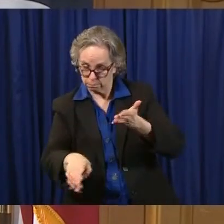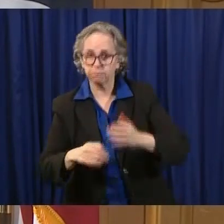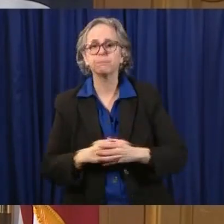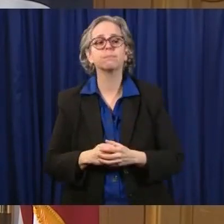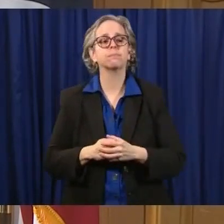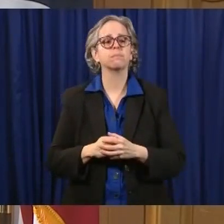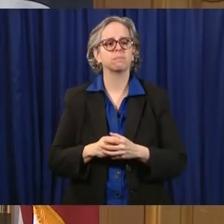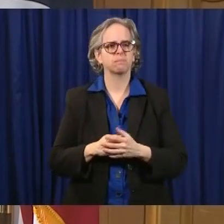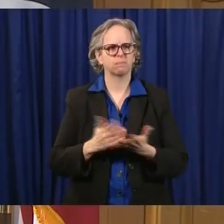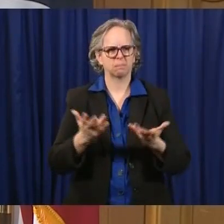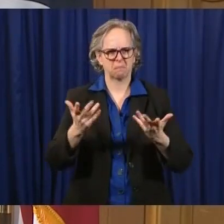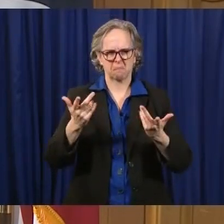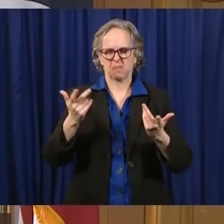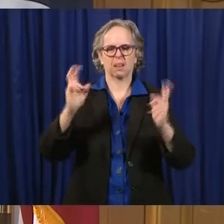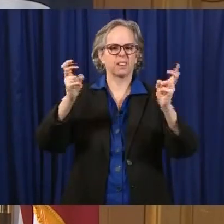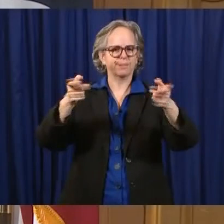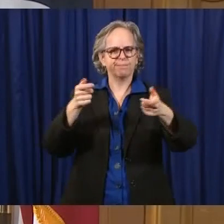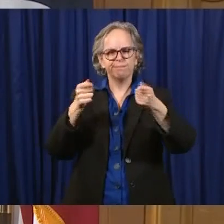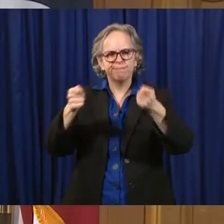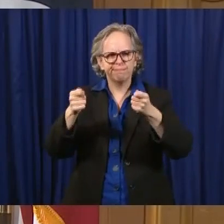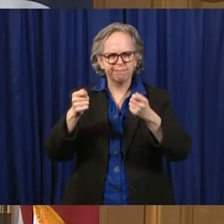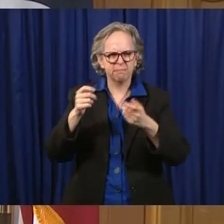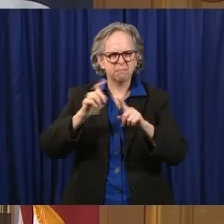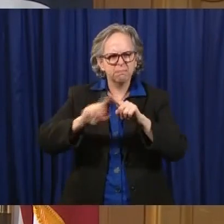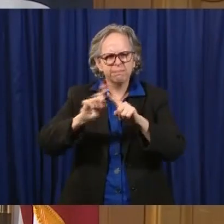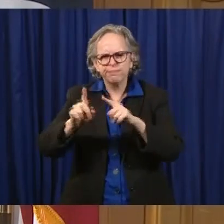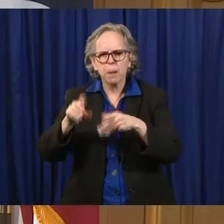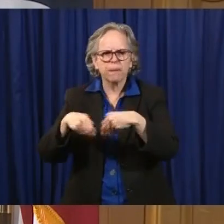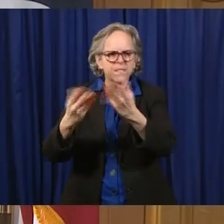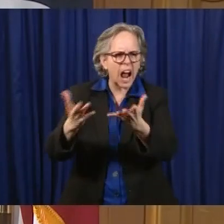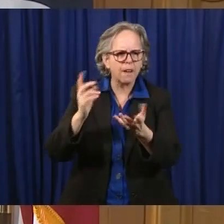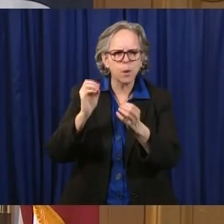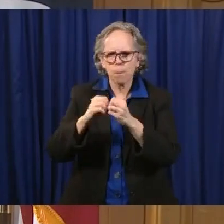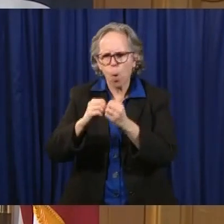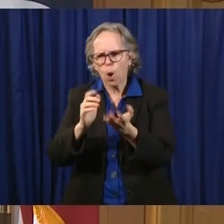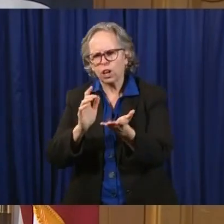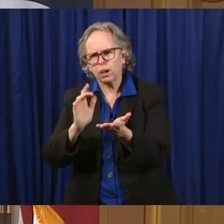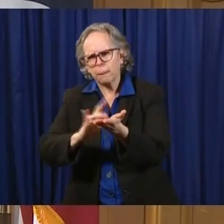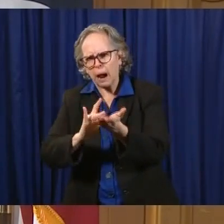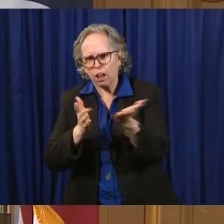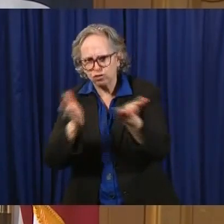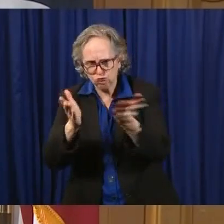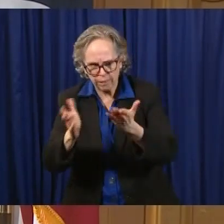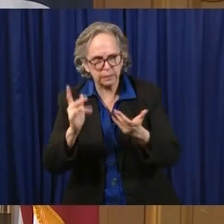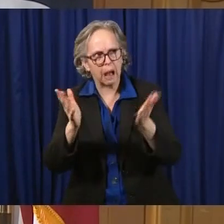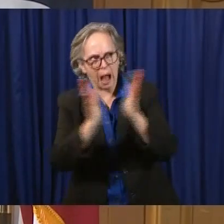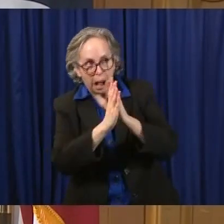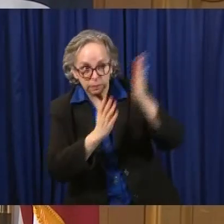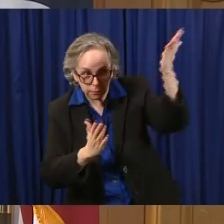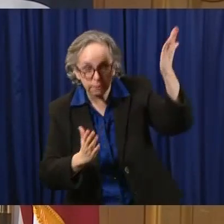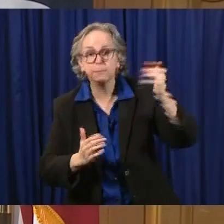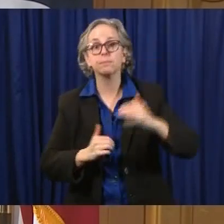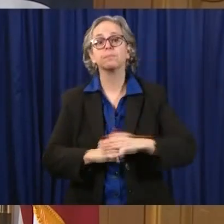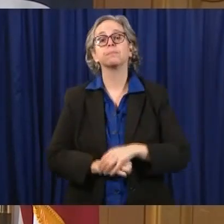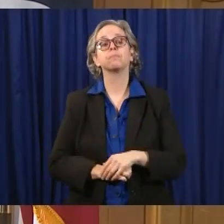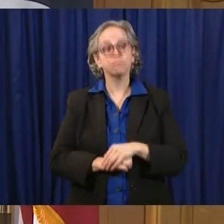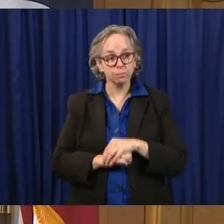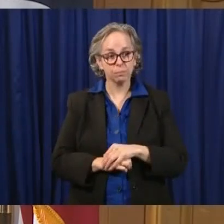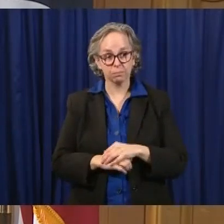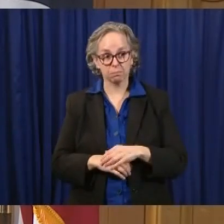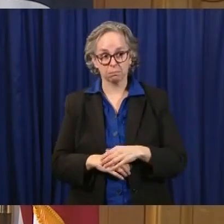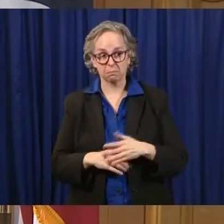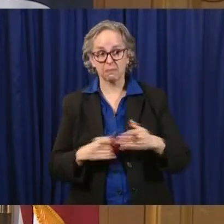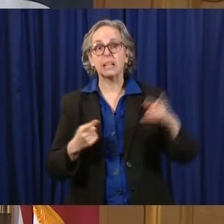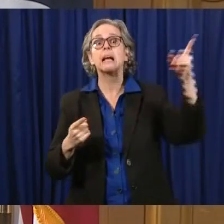get federal approval of this waiver, which we hope we will, it will go back